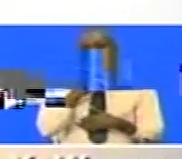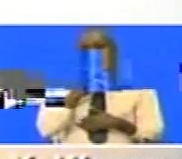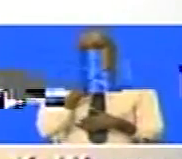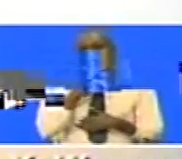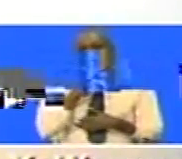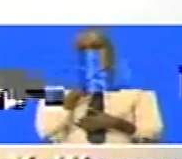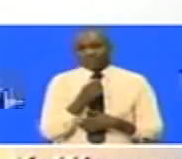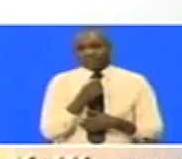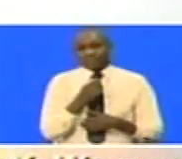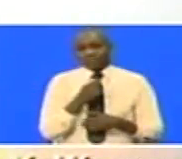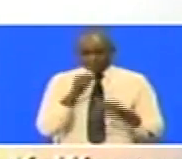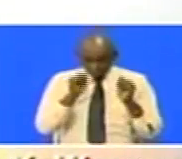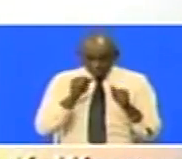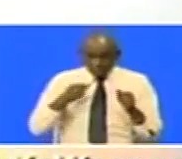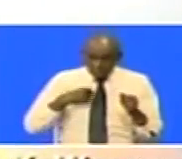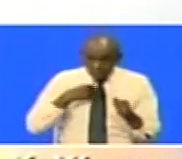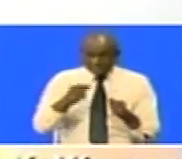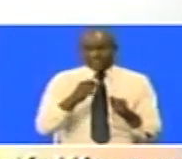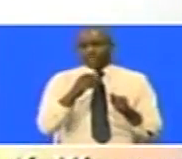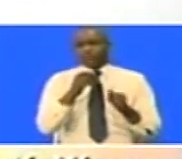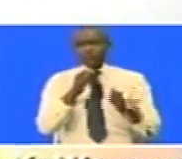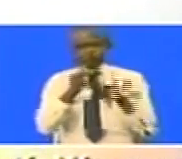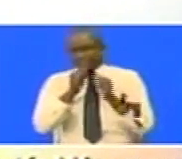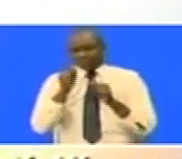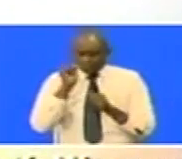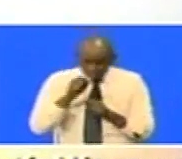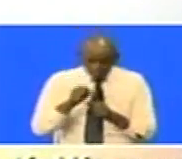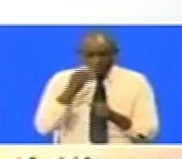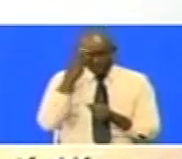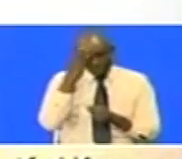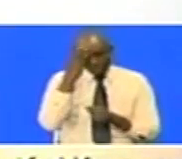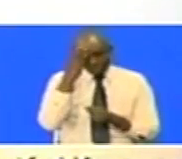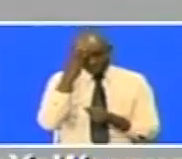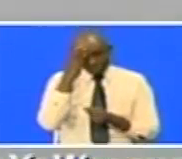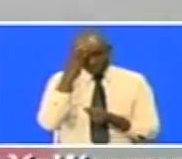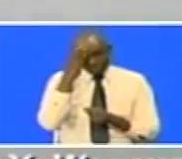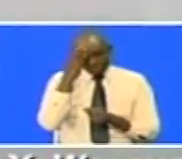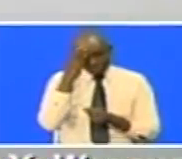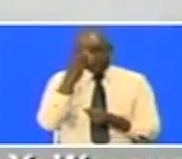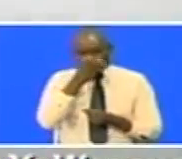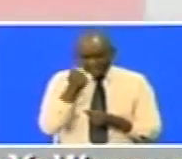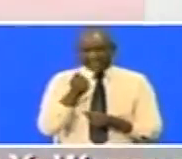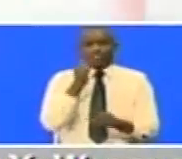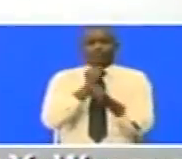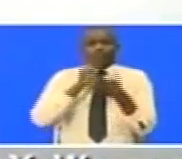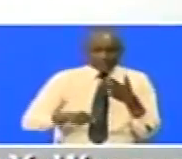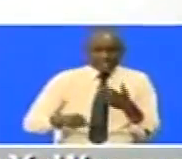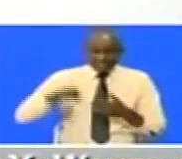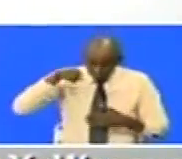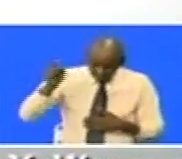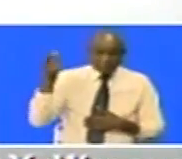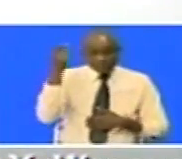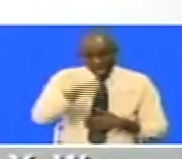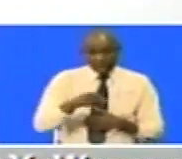when they developed an infection, our facility is able to handle it. So the best thing is for them maybe to come